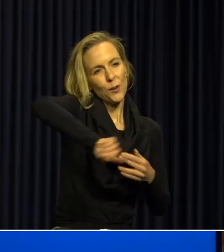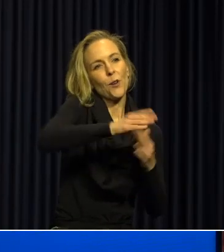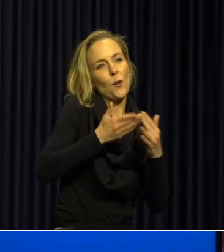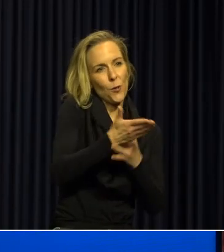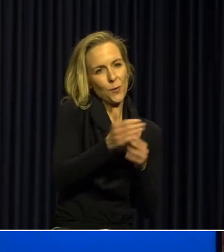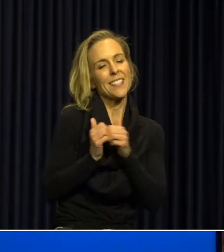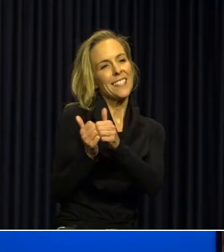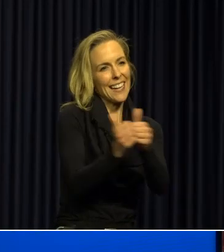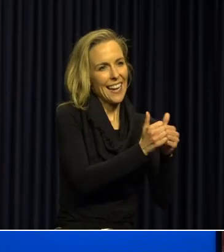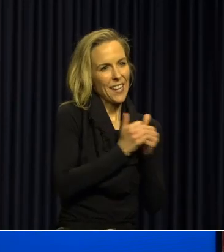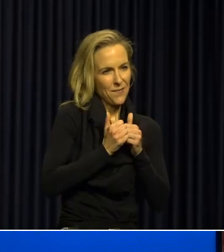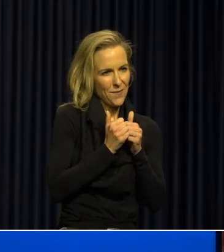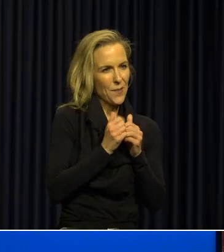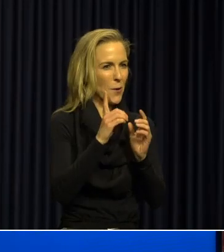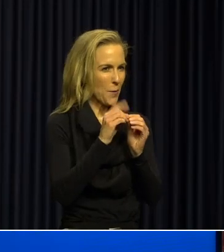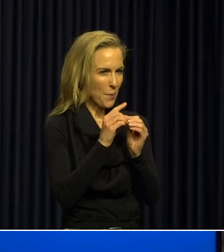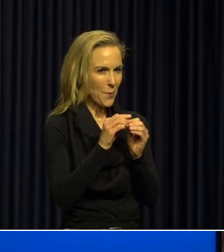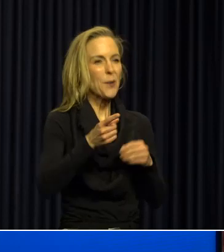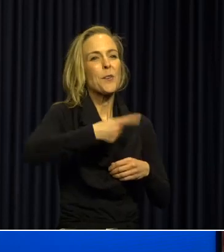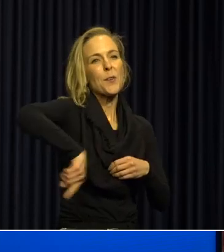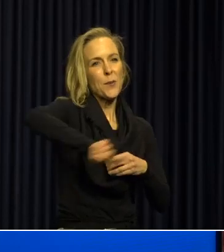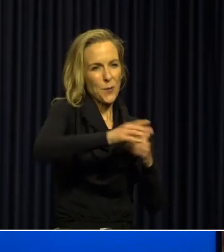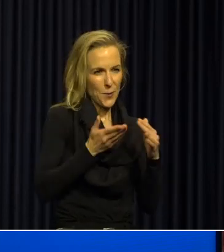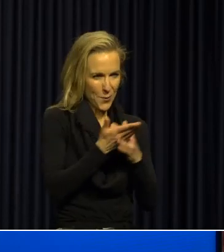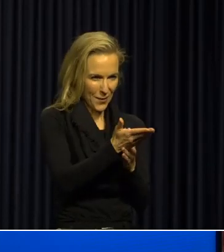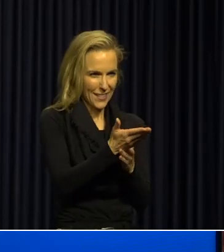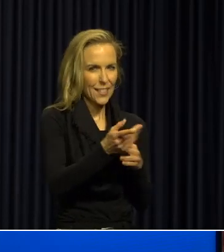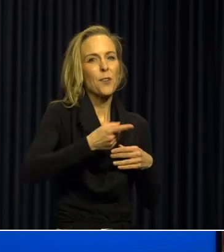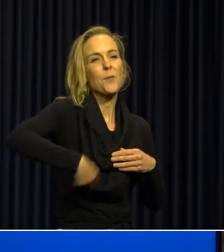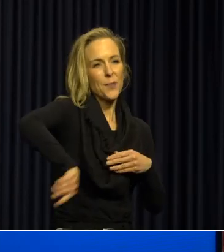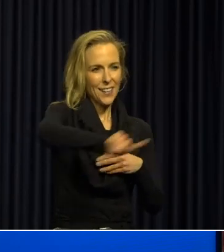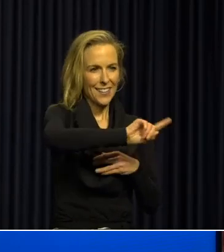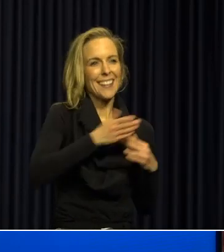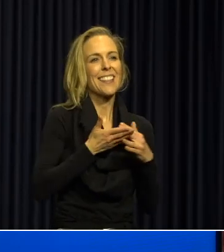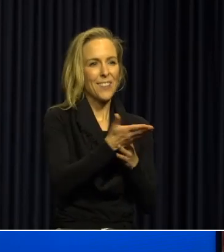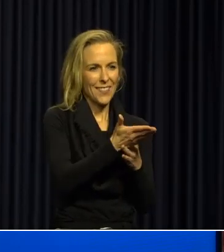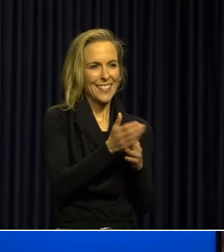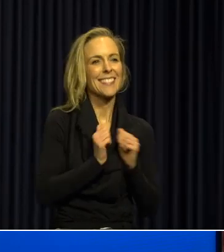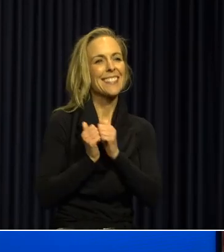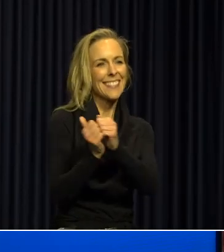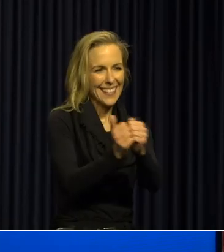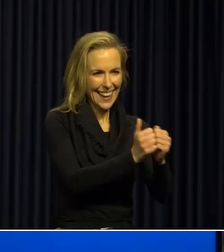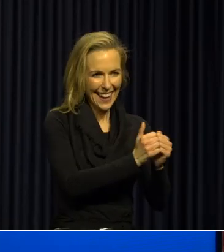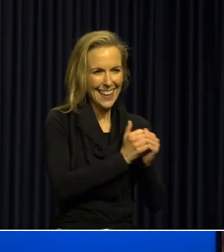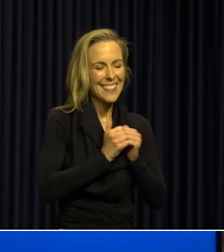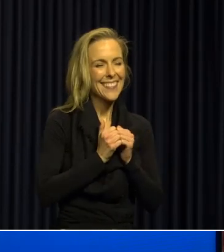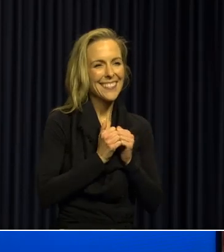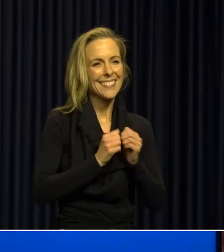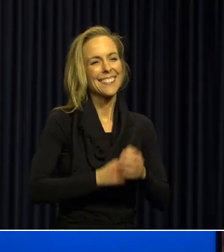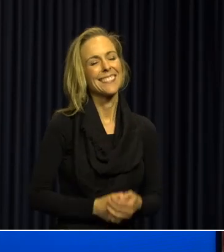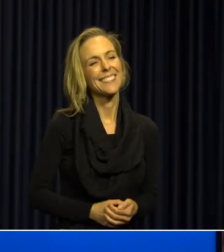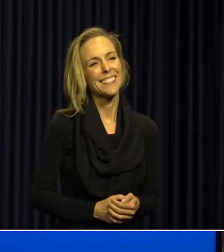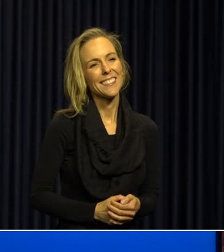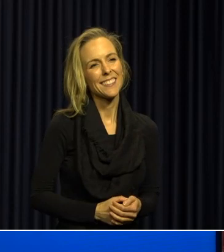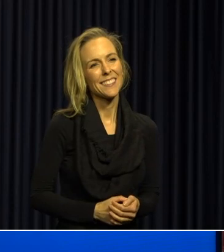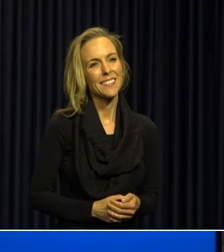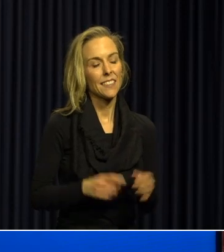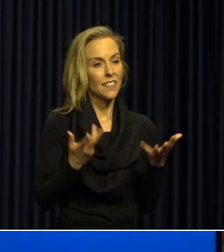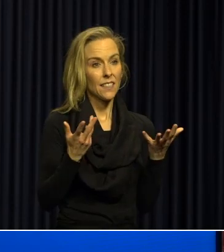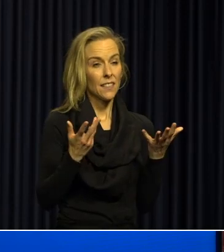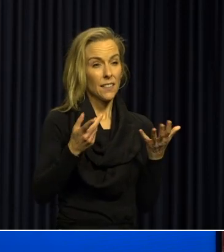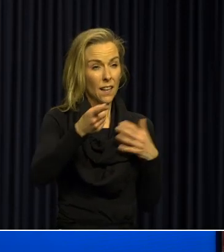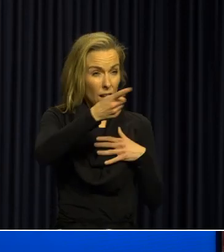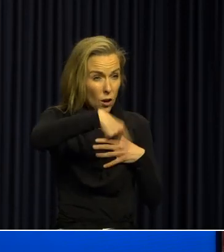together. One last time. We're going to get through this. We're going to get through this together. None of